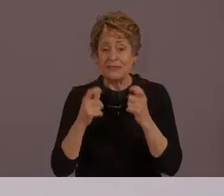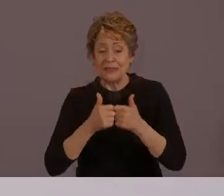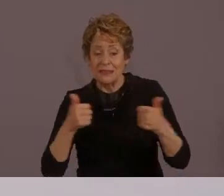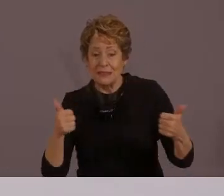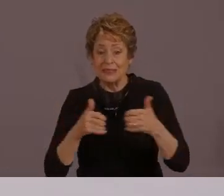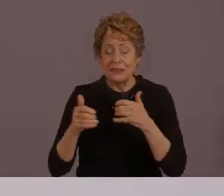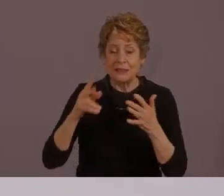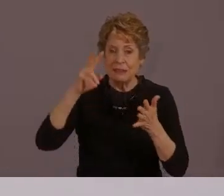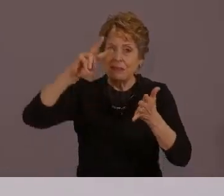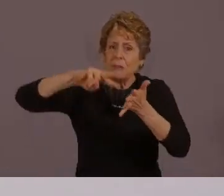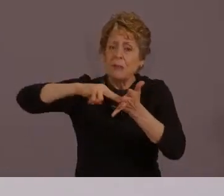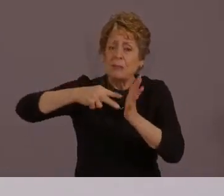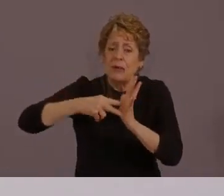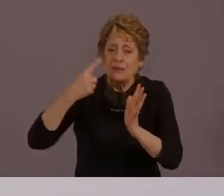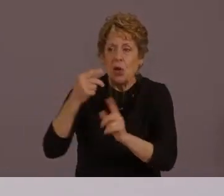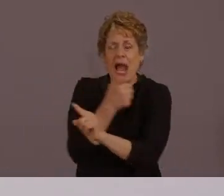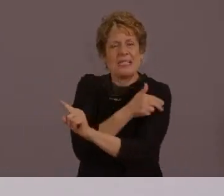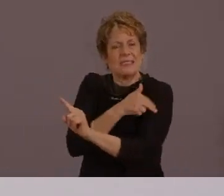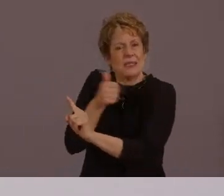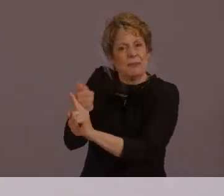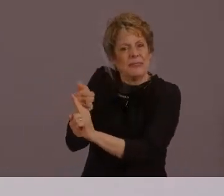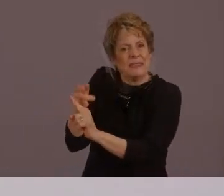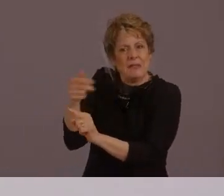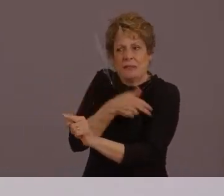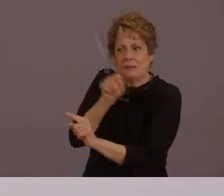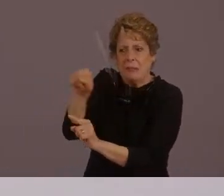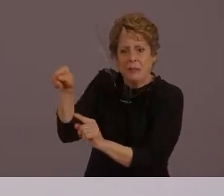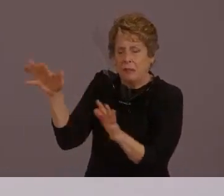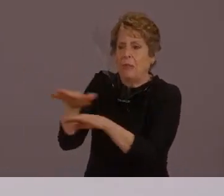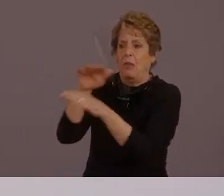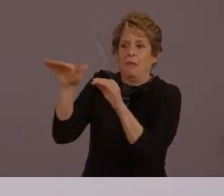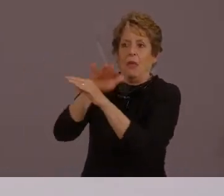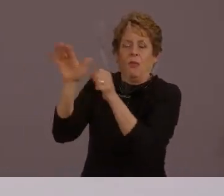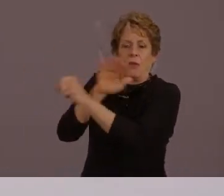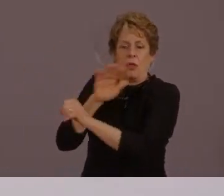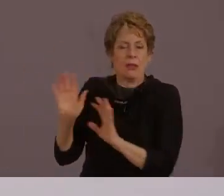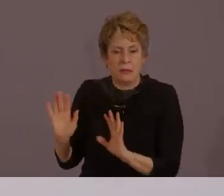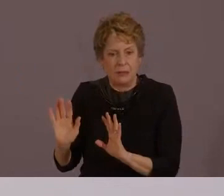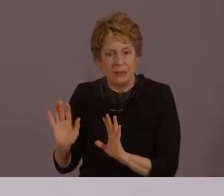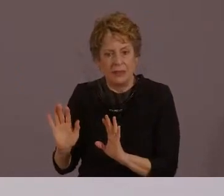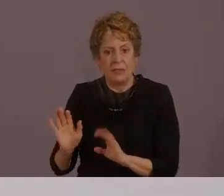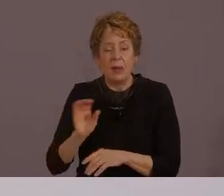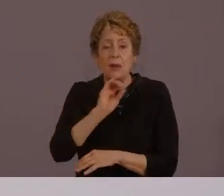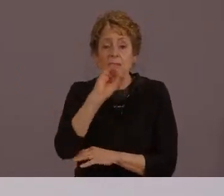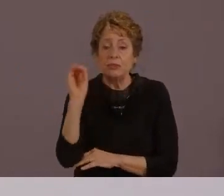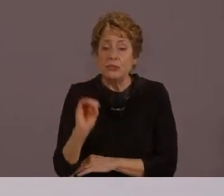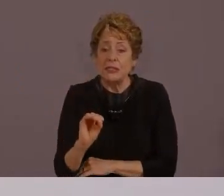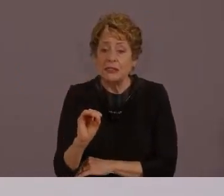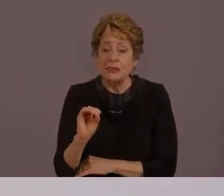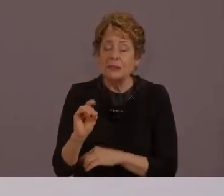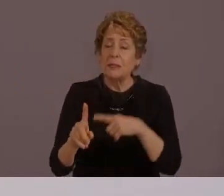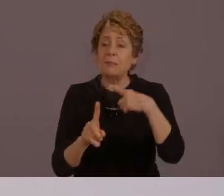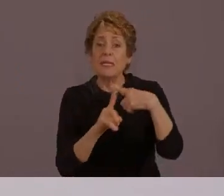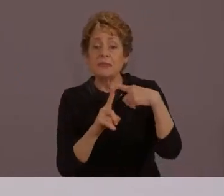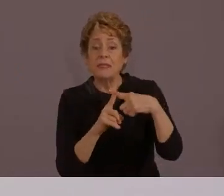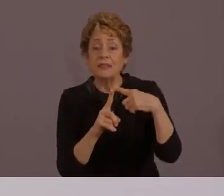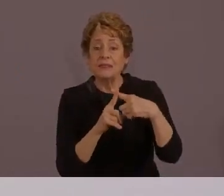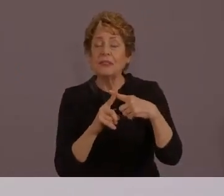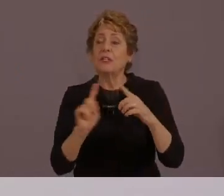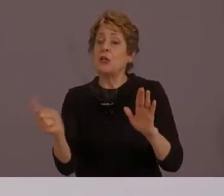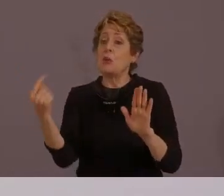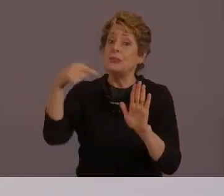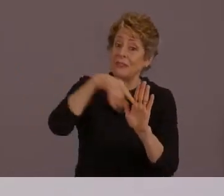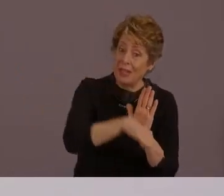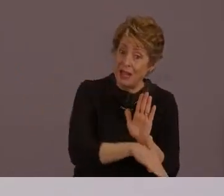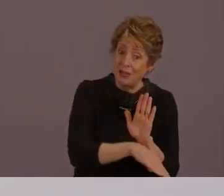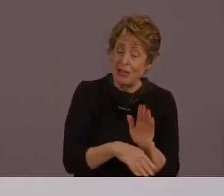percent positivity go down, as well as vaccinations go up, that's going to even reduce that risk even farther.